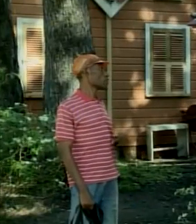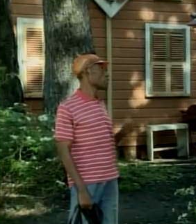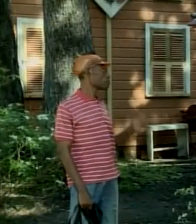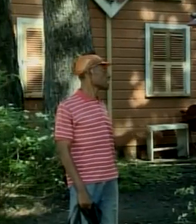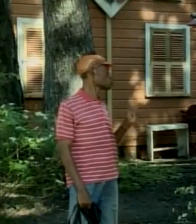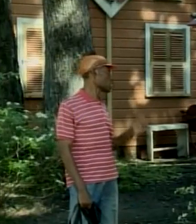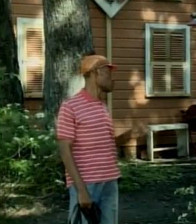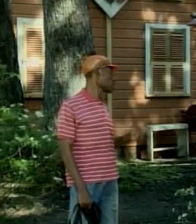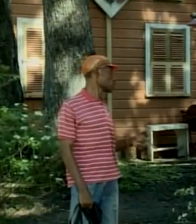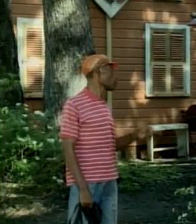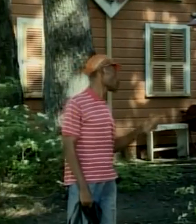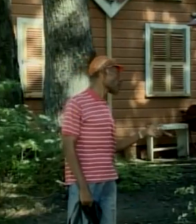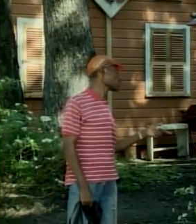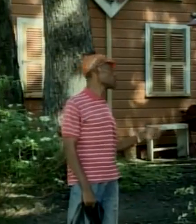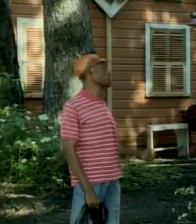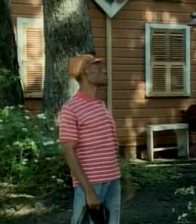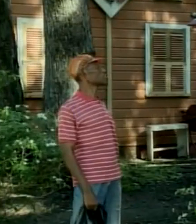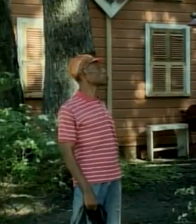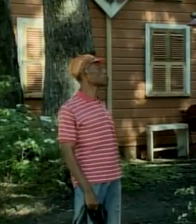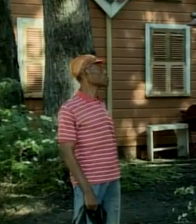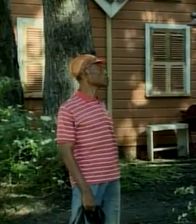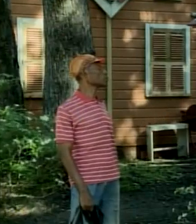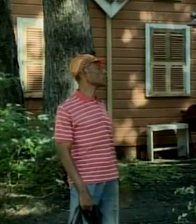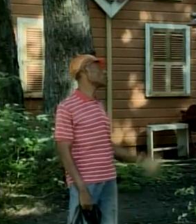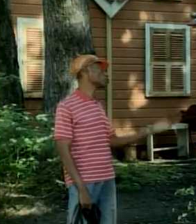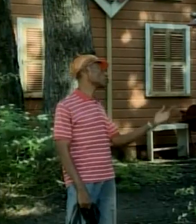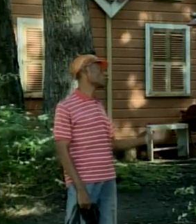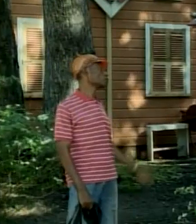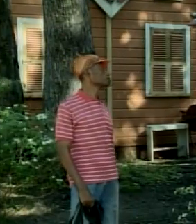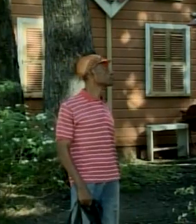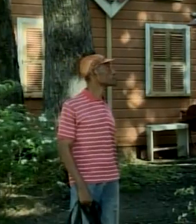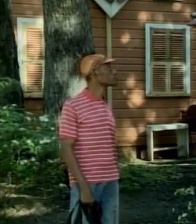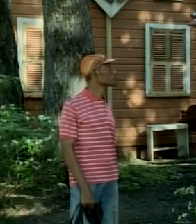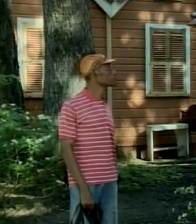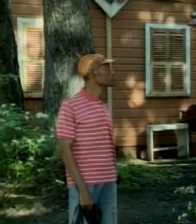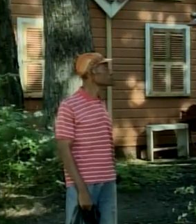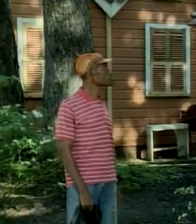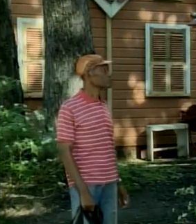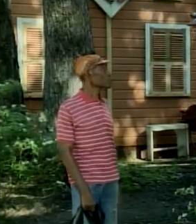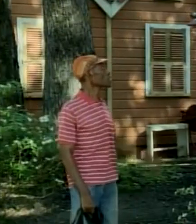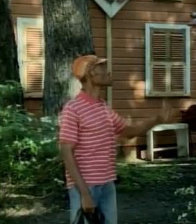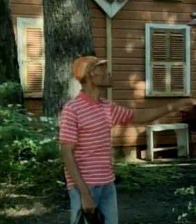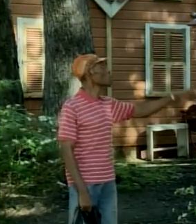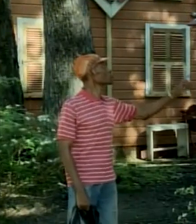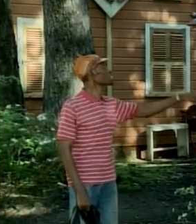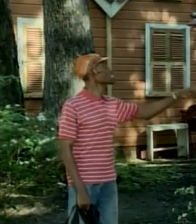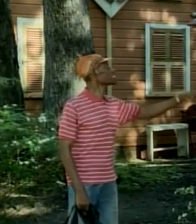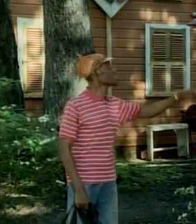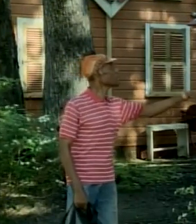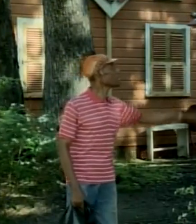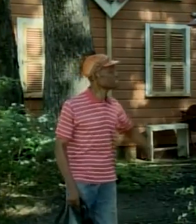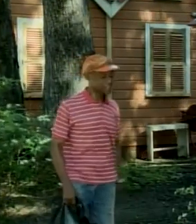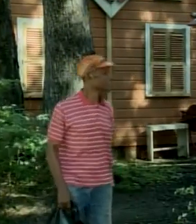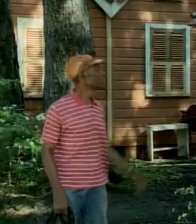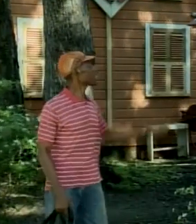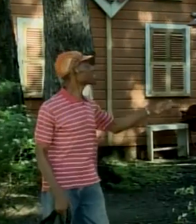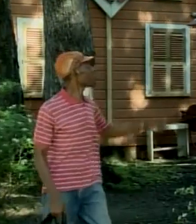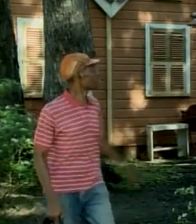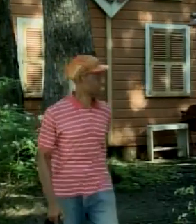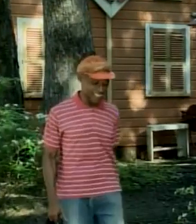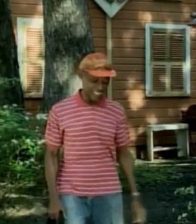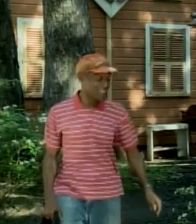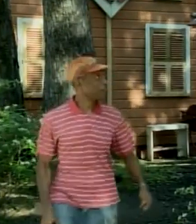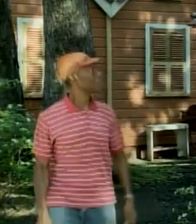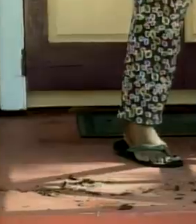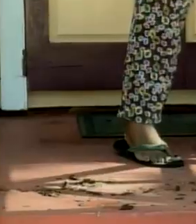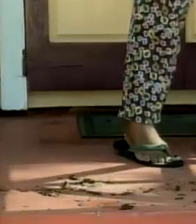lecture, they're providing bus transportation back to the Fairchild Street bus terminal as usual. Sound good to me, Gigger. Don't forget to tell Maylene. All right. I go